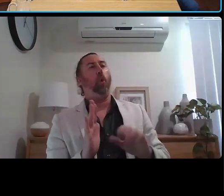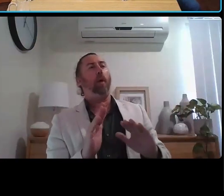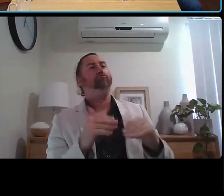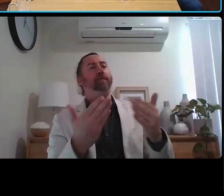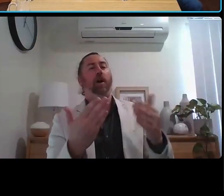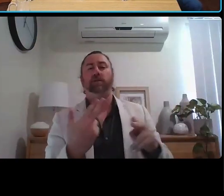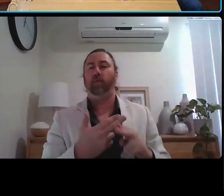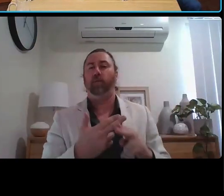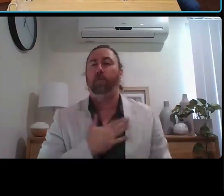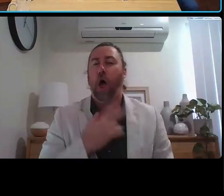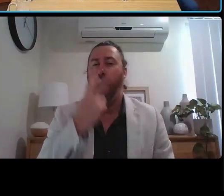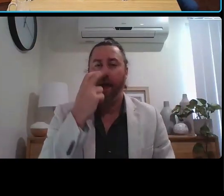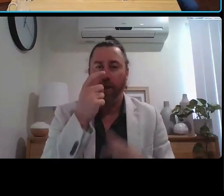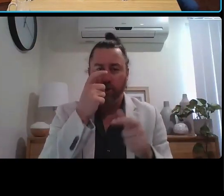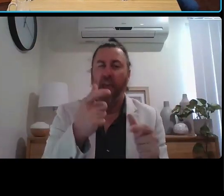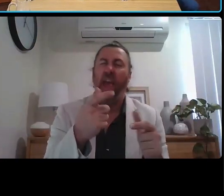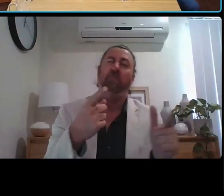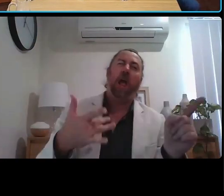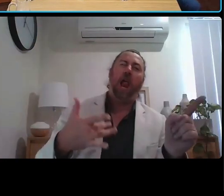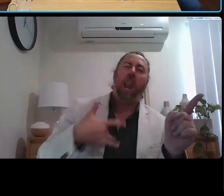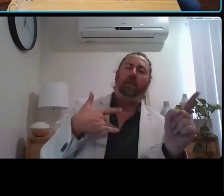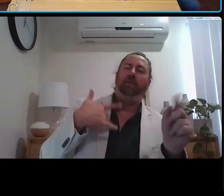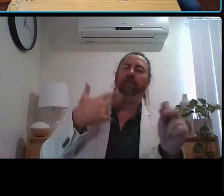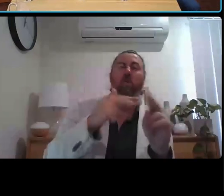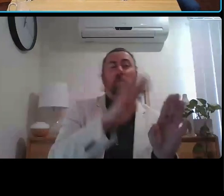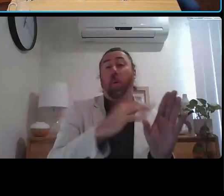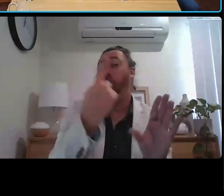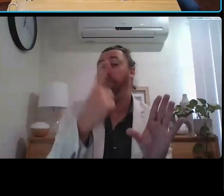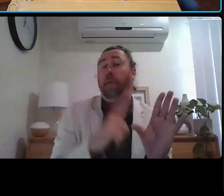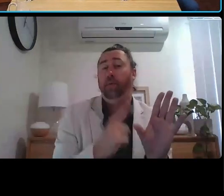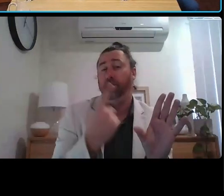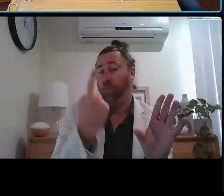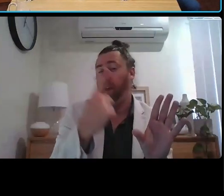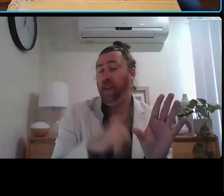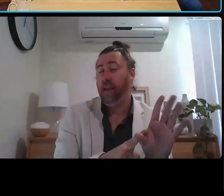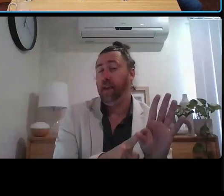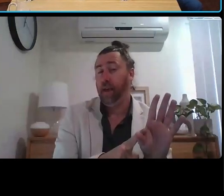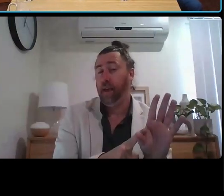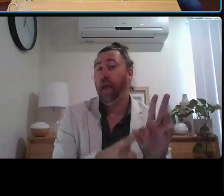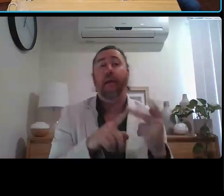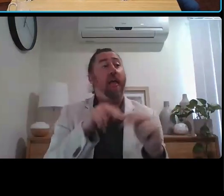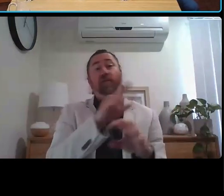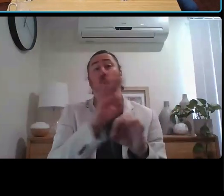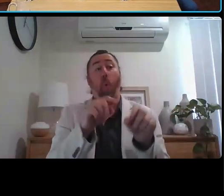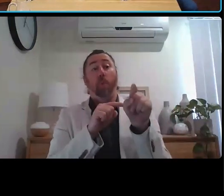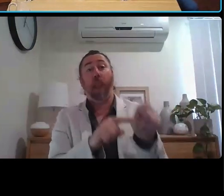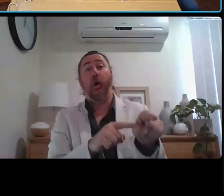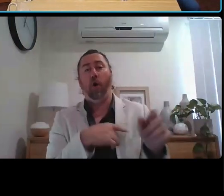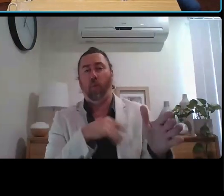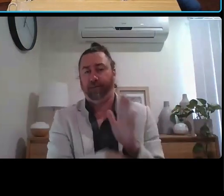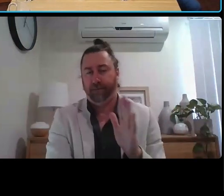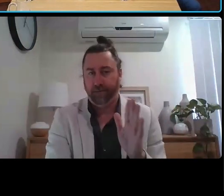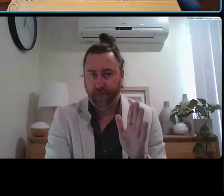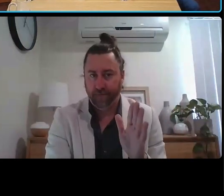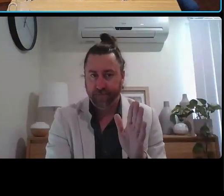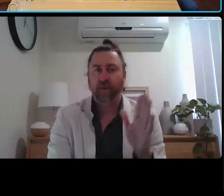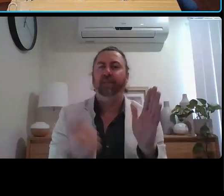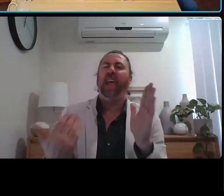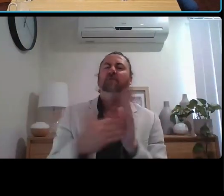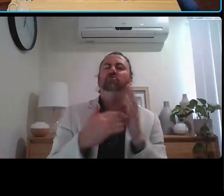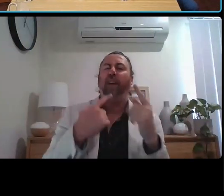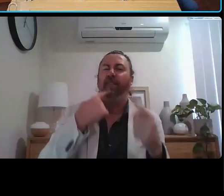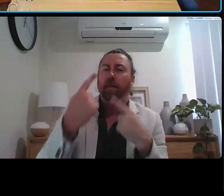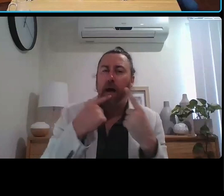of approximately 12 months, unless the home has been issued a decision of non-compliance. As subcategory data becomes available,